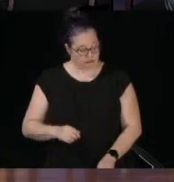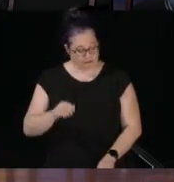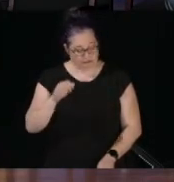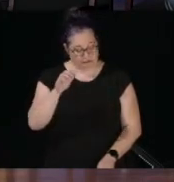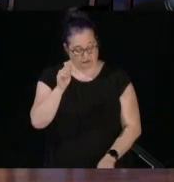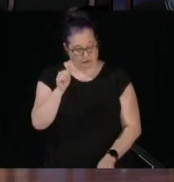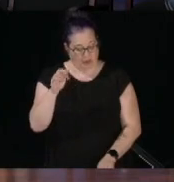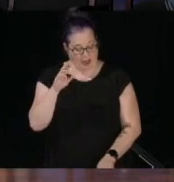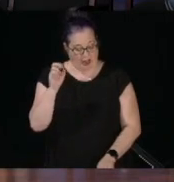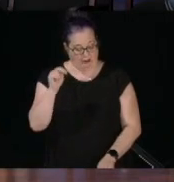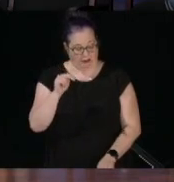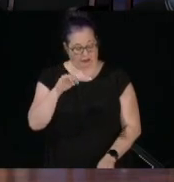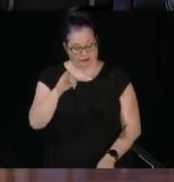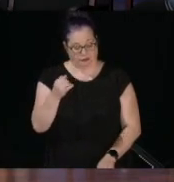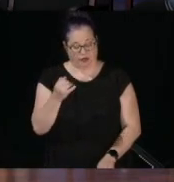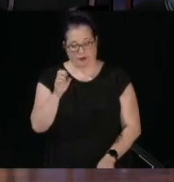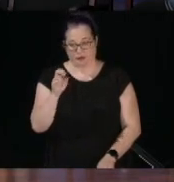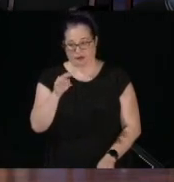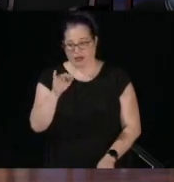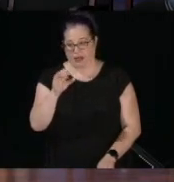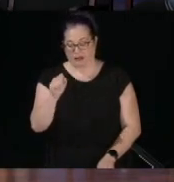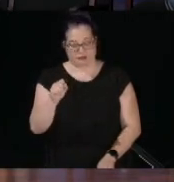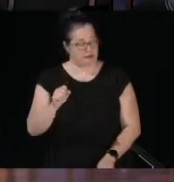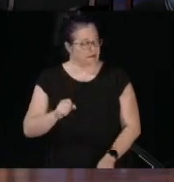Aaron James Ennis.